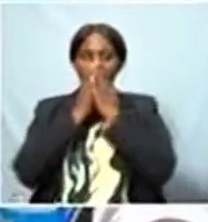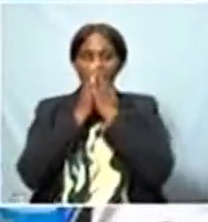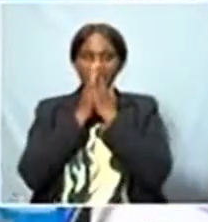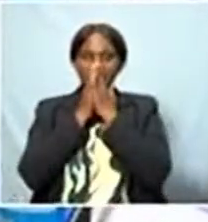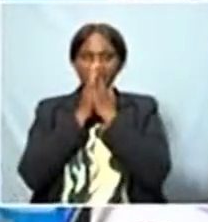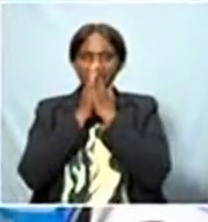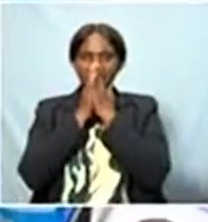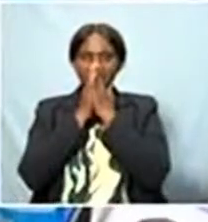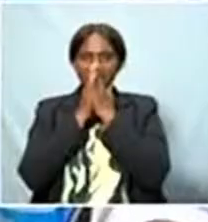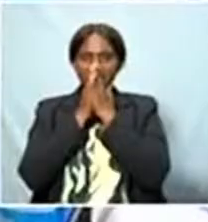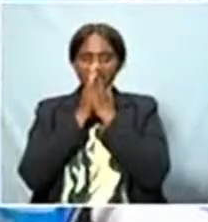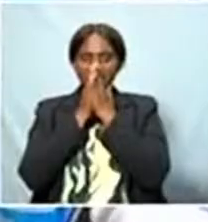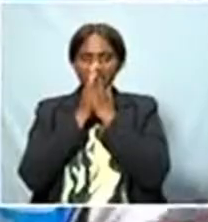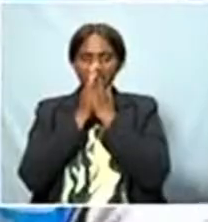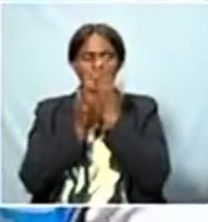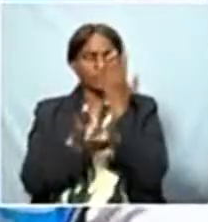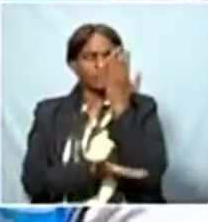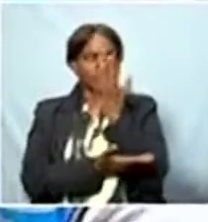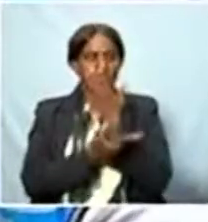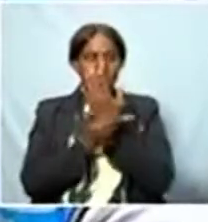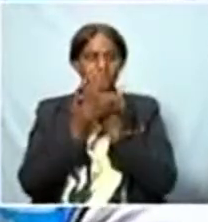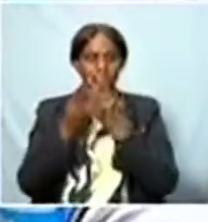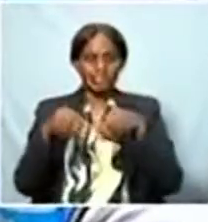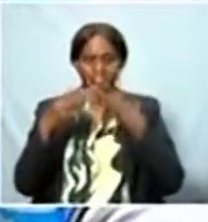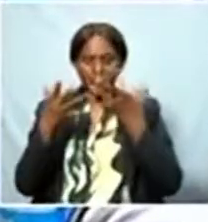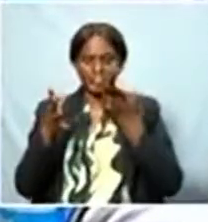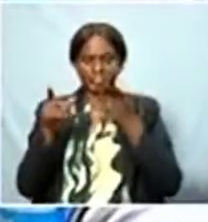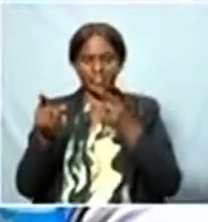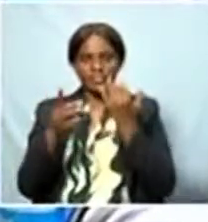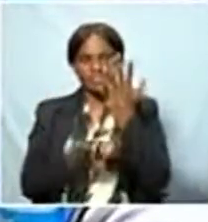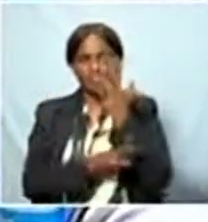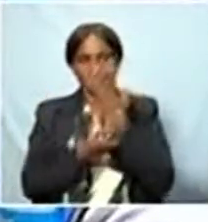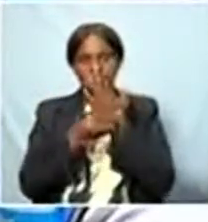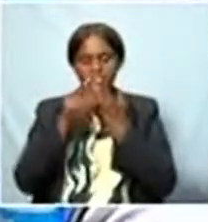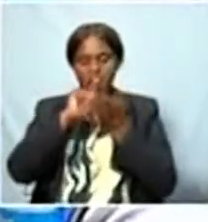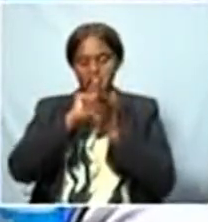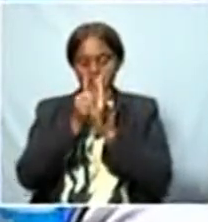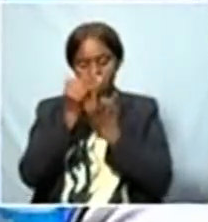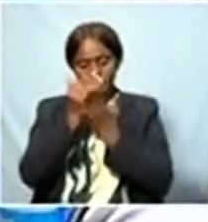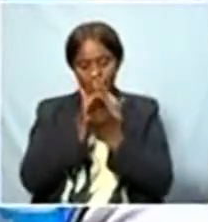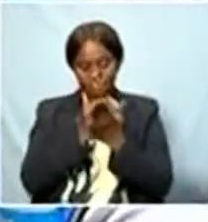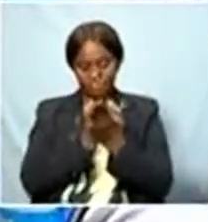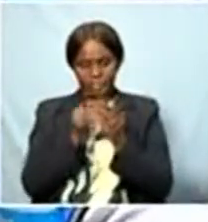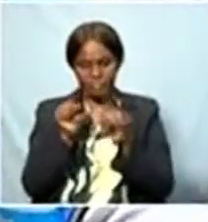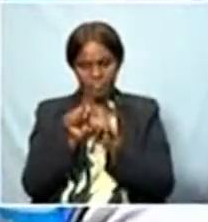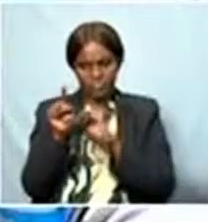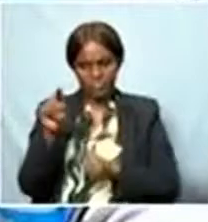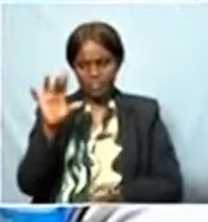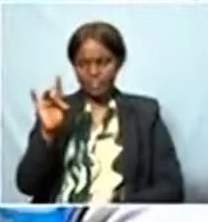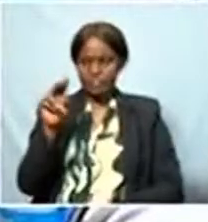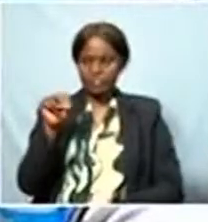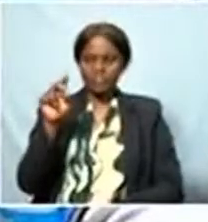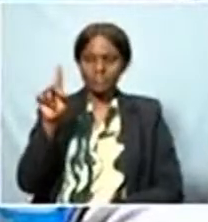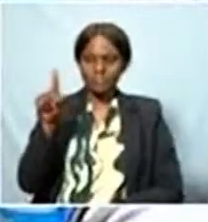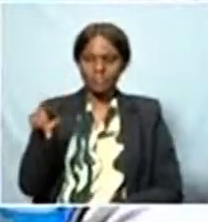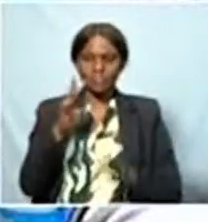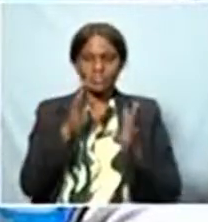will directly improve Zambia's capacity to deliver on its development agenda, including the 8th National Development